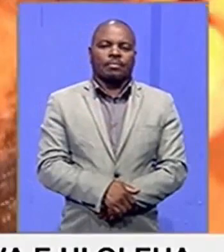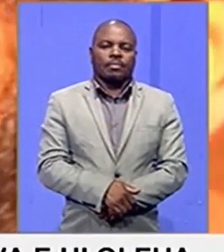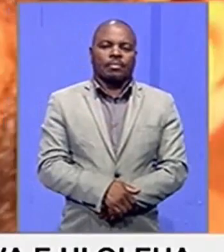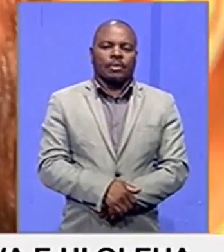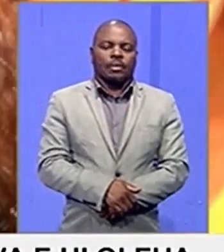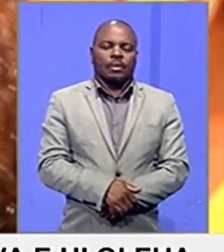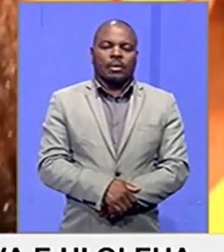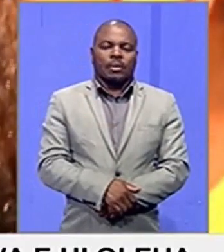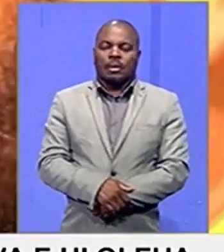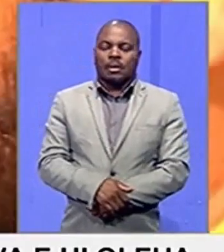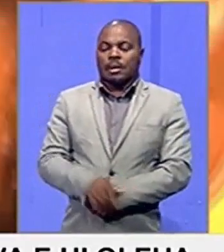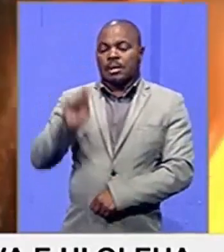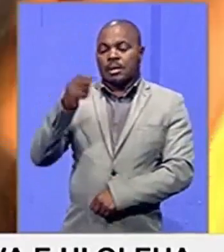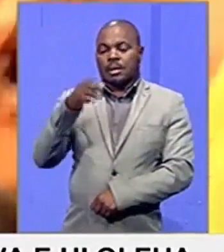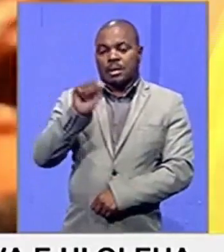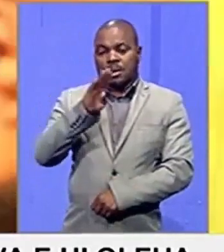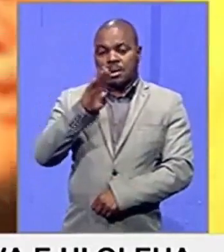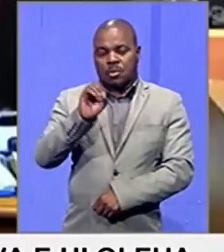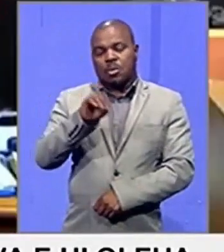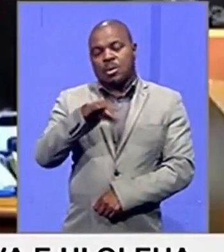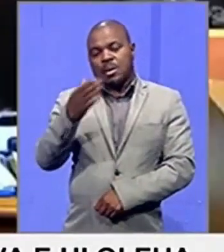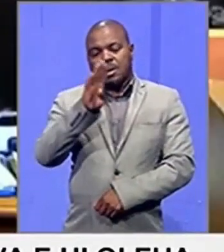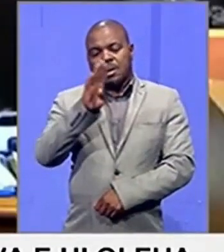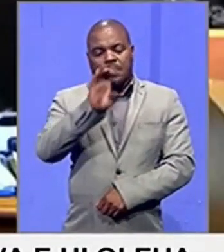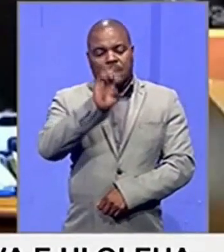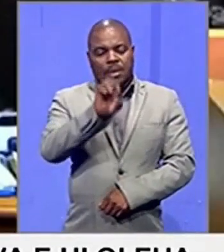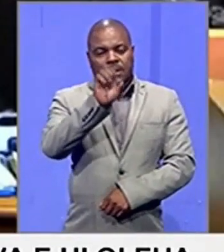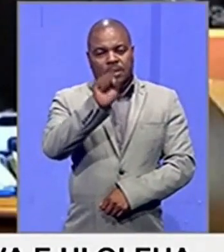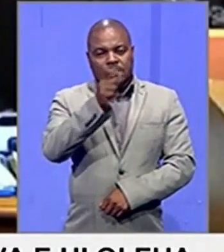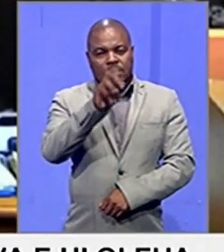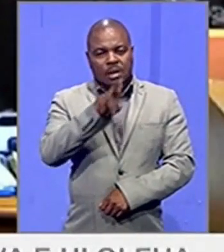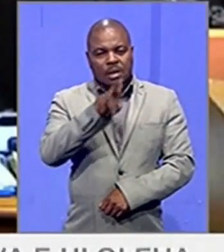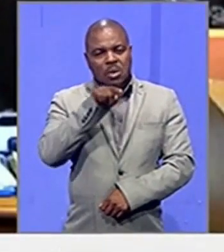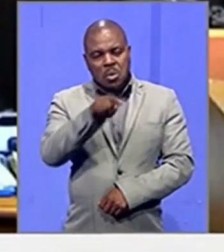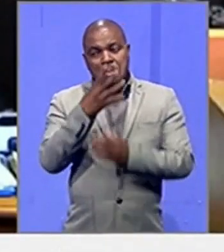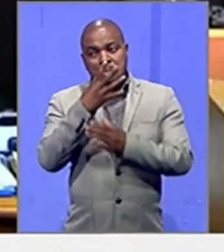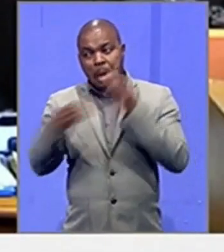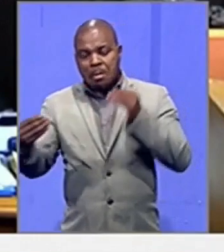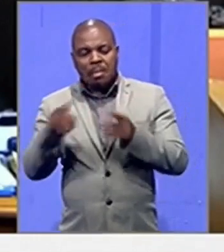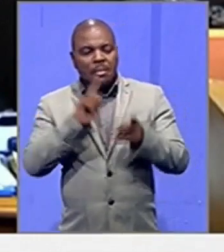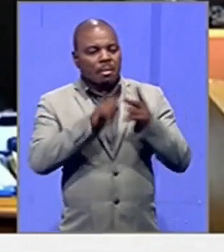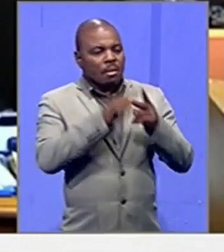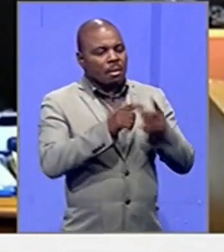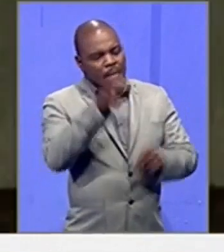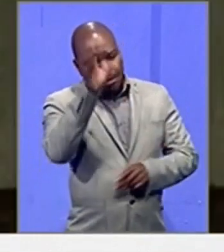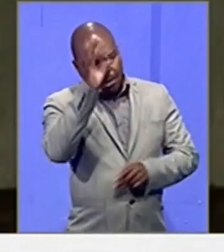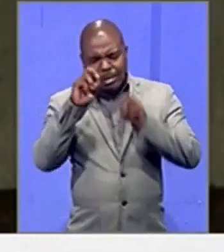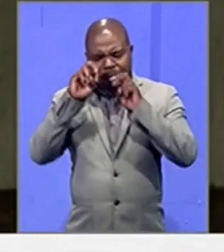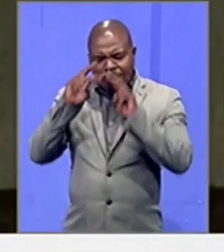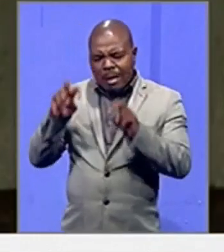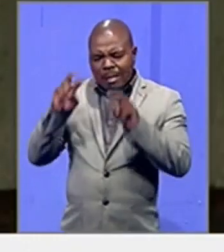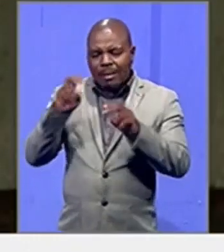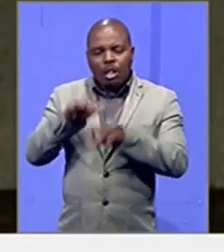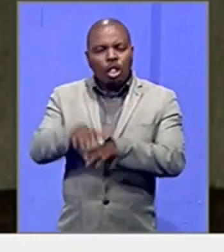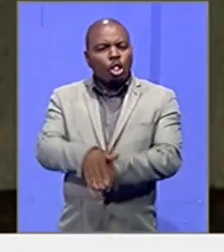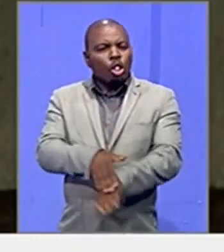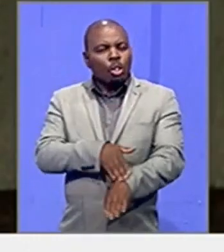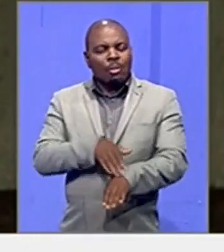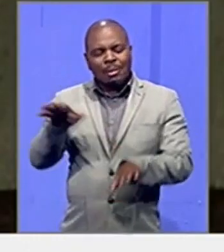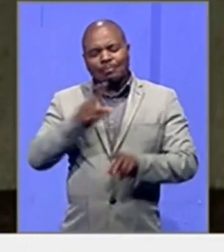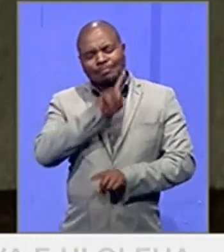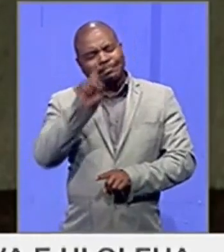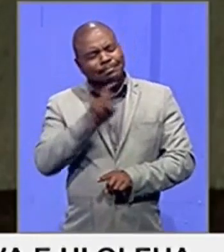Ho thoba ha Thabo Bester le ho ba monyebe ha bahlanka ba molao ho sala taba ena morao ho etsa hore ho be le dipotso tse ngata tse hlokang dikarabo. Ngaka